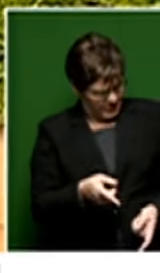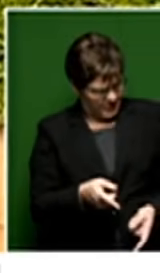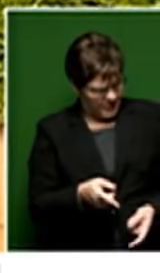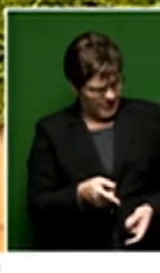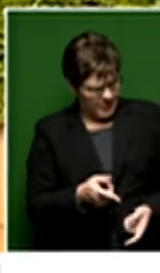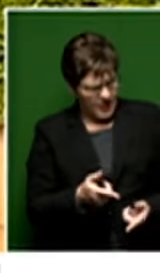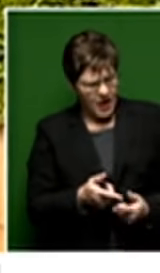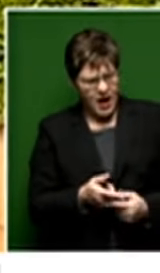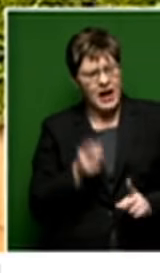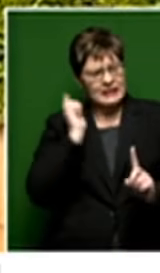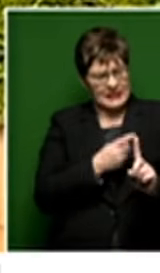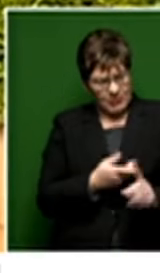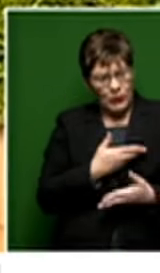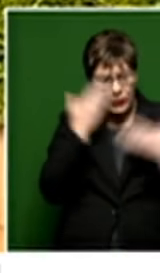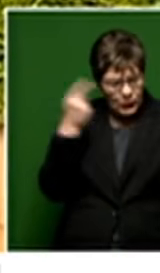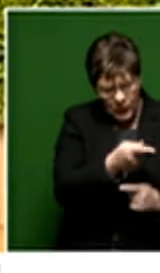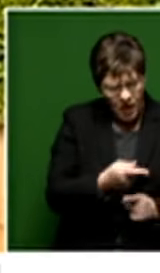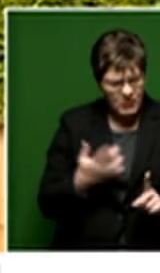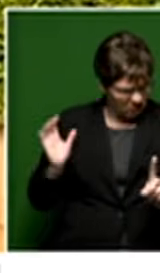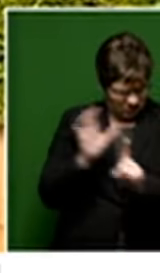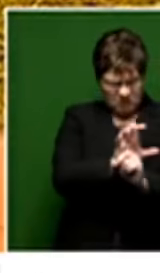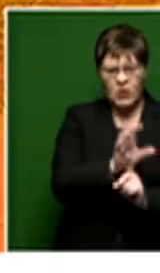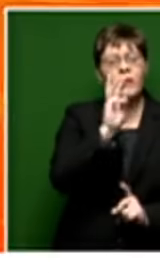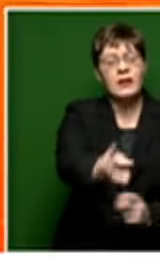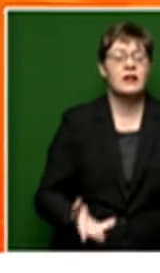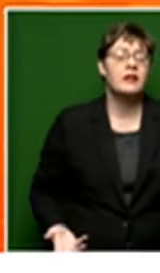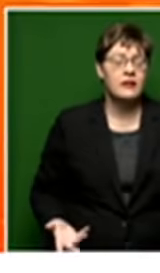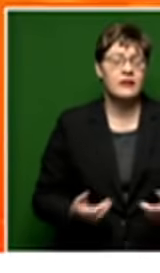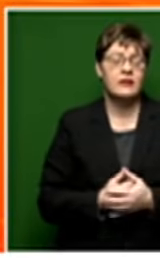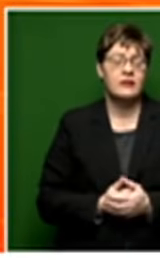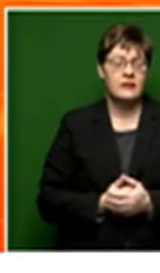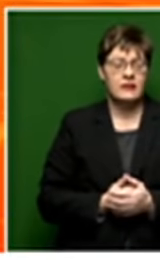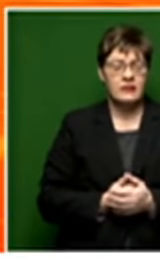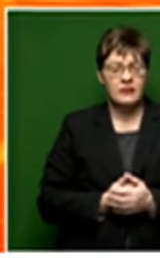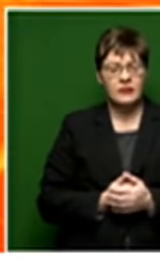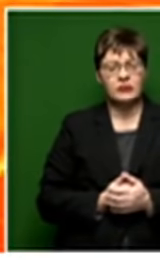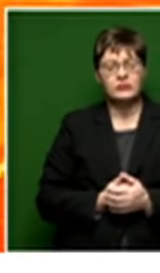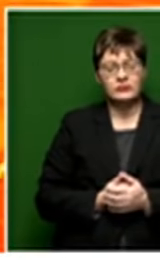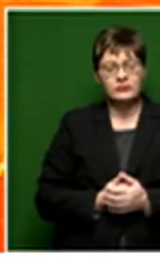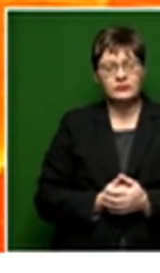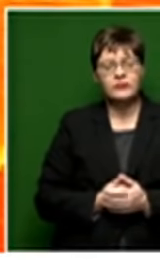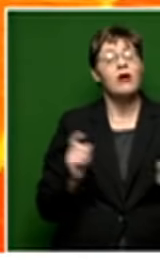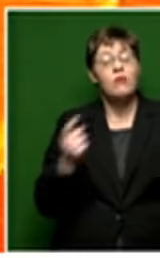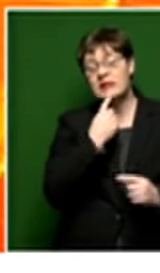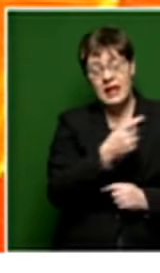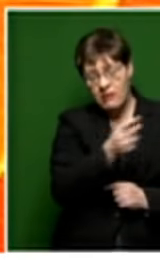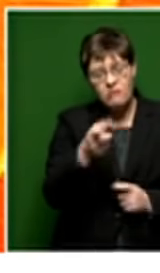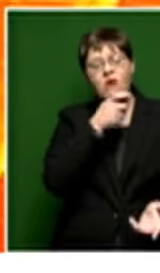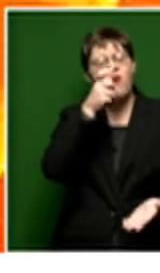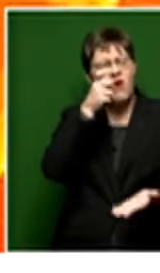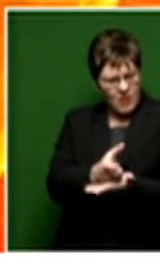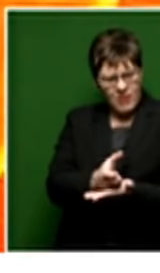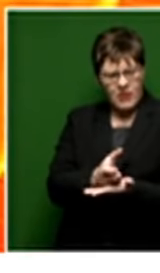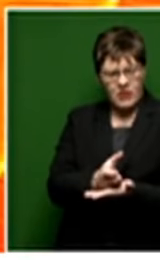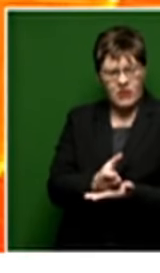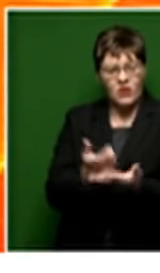the SANDF during this deployment. Yeah, and then just a lot of people asking, you know, we're saying, and you have confirmed that they